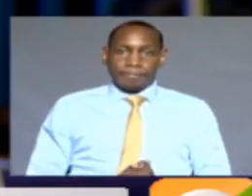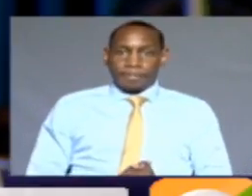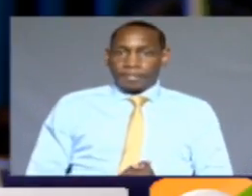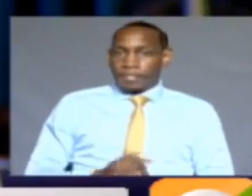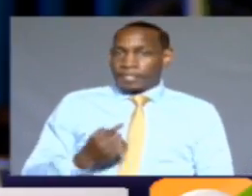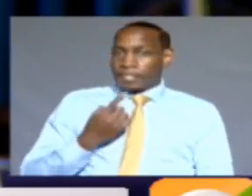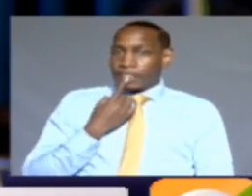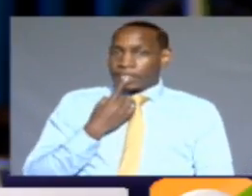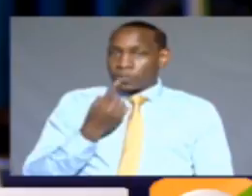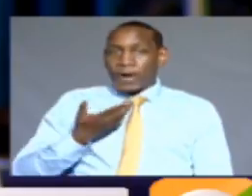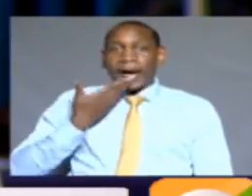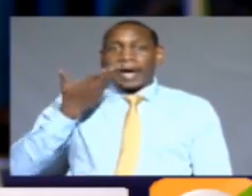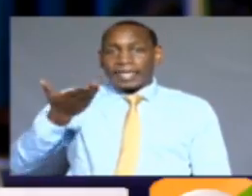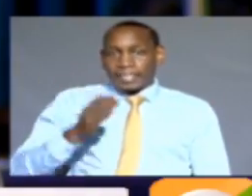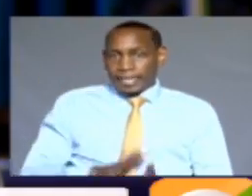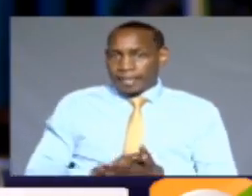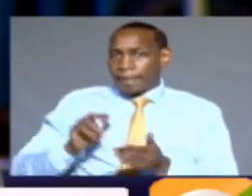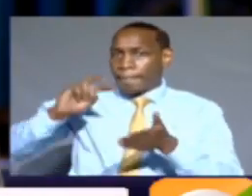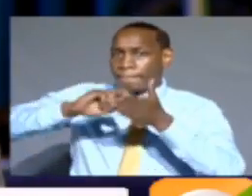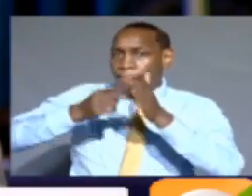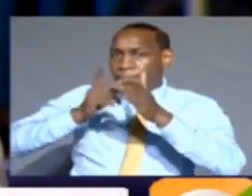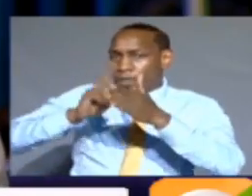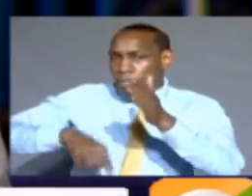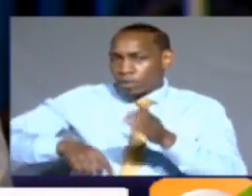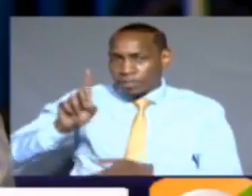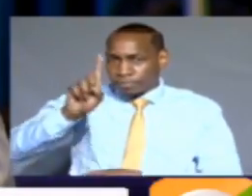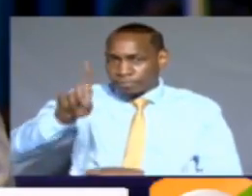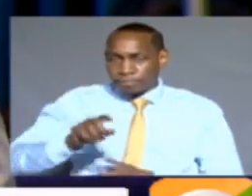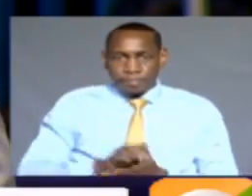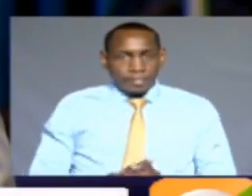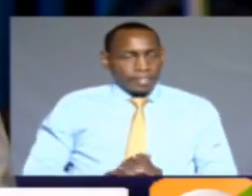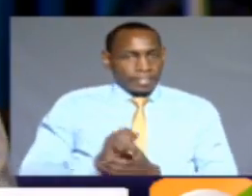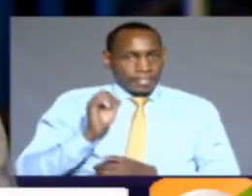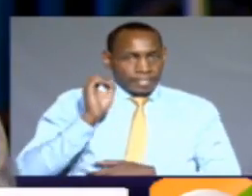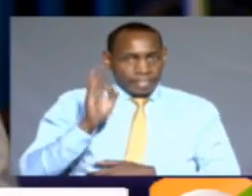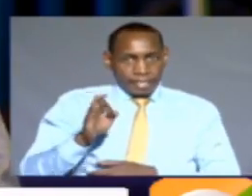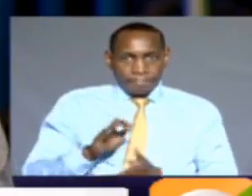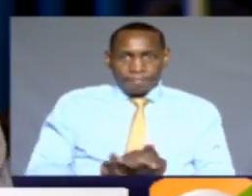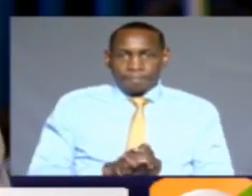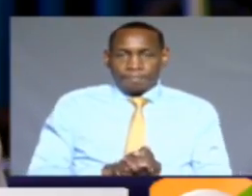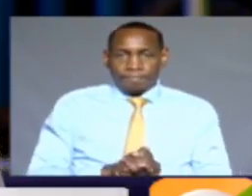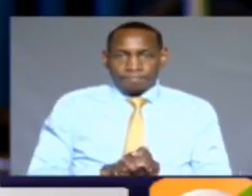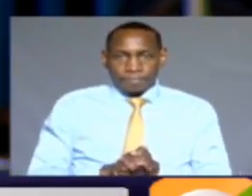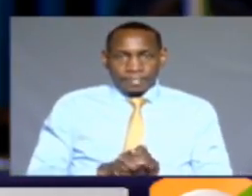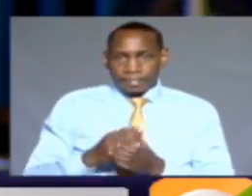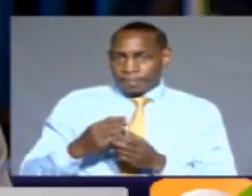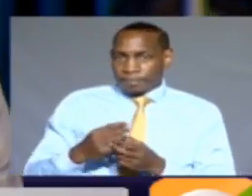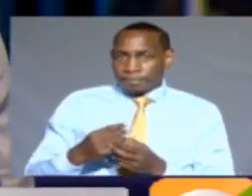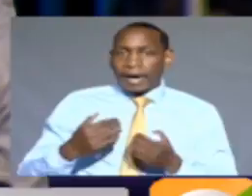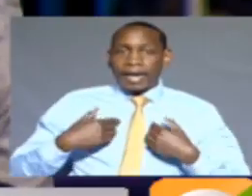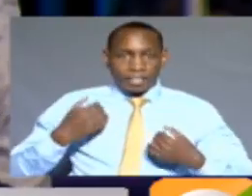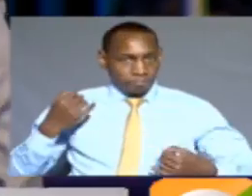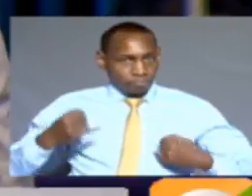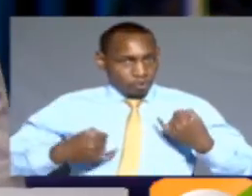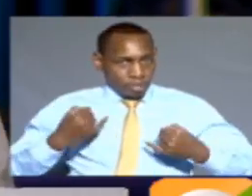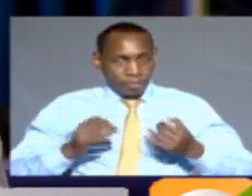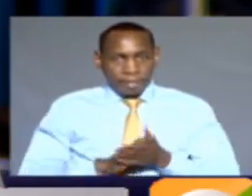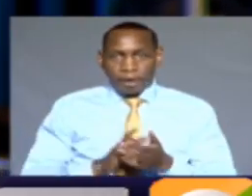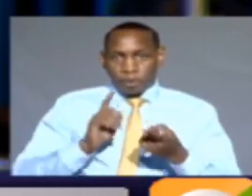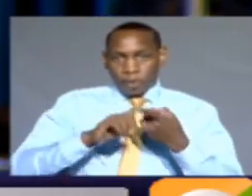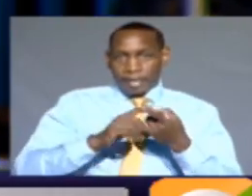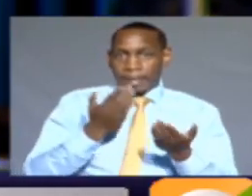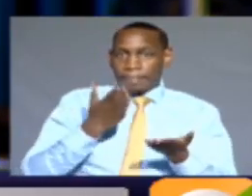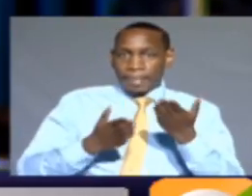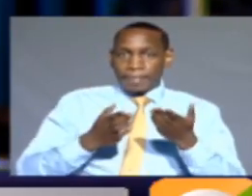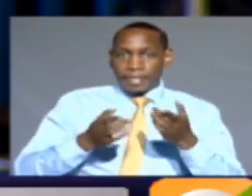So I said, what do you mean by that? And if you've met him, he's got a twinkle in his eye. So he goes, if there are